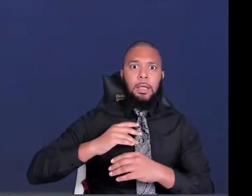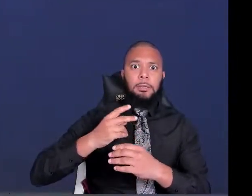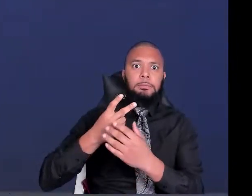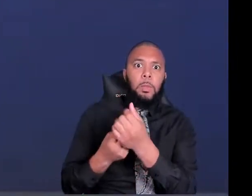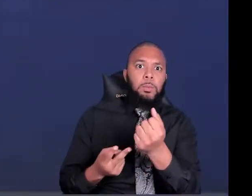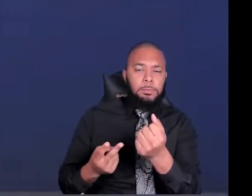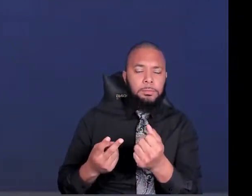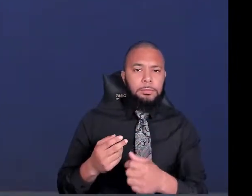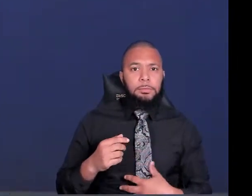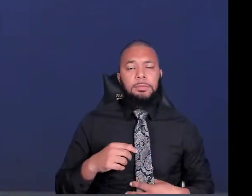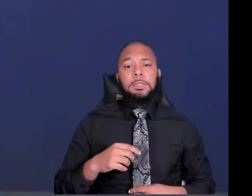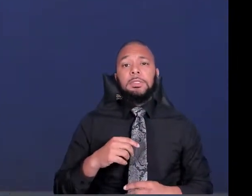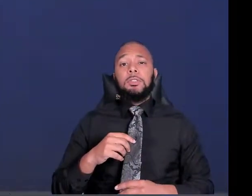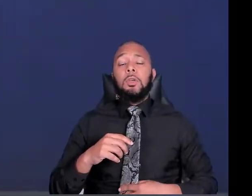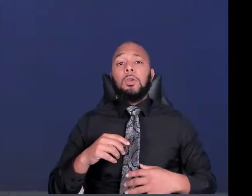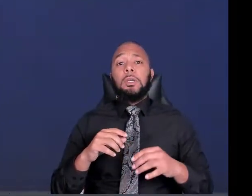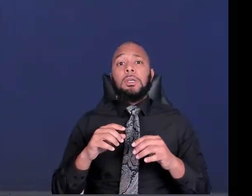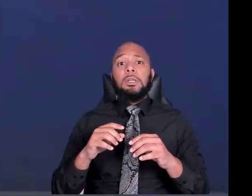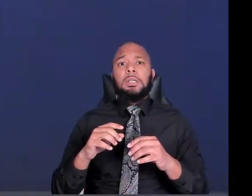isn't just one line,